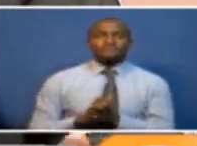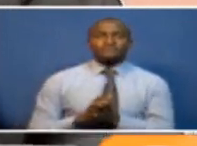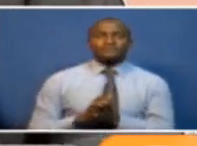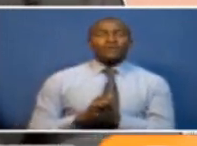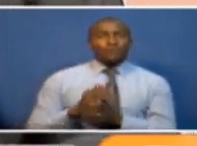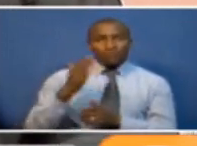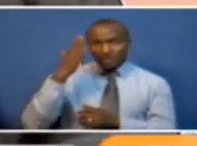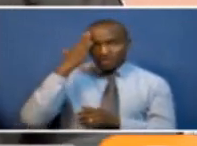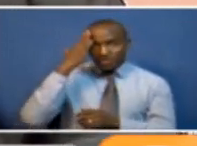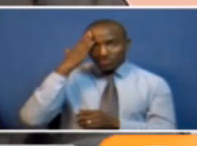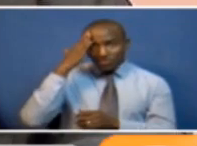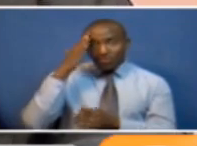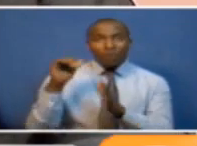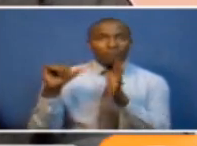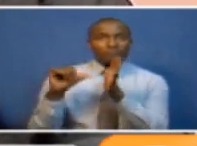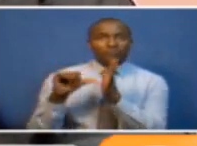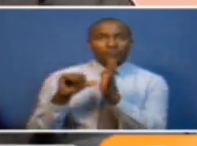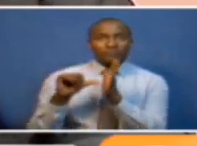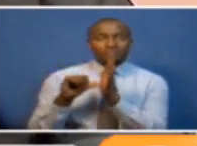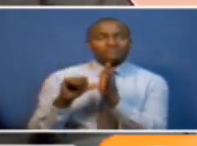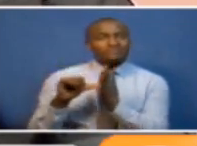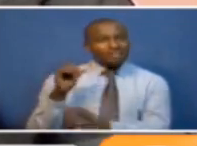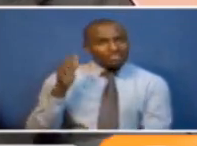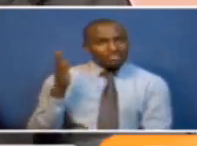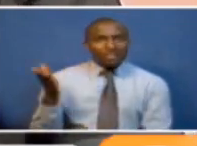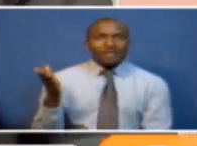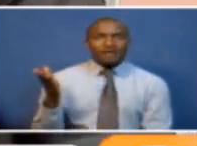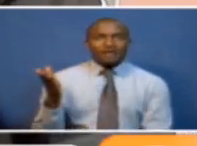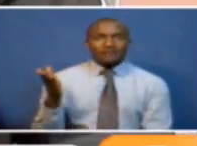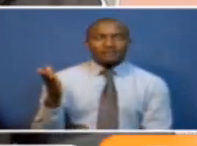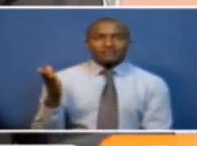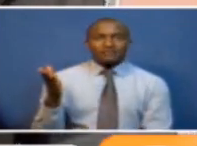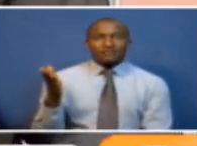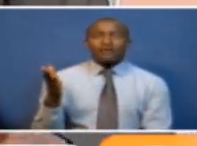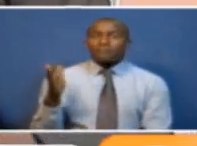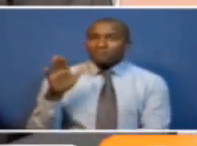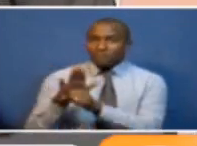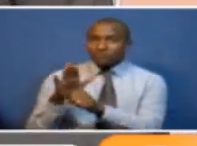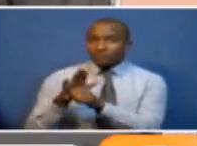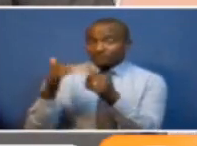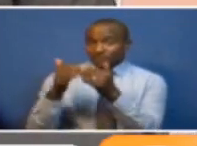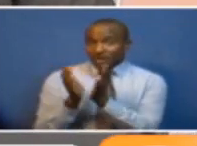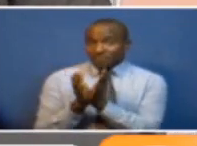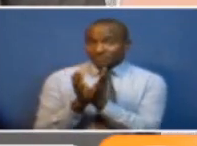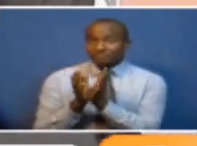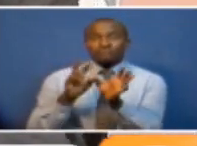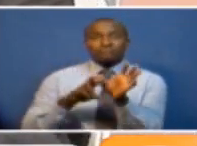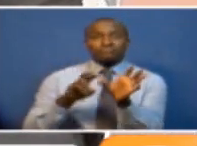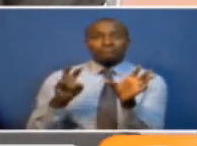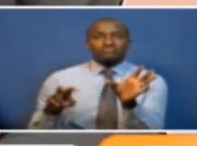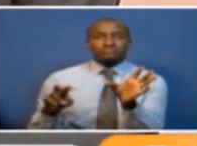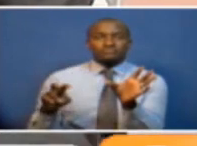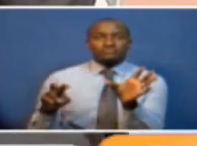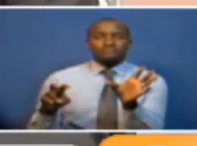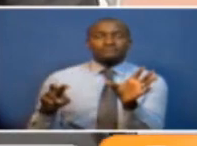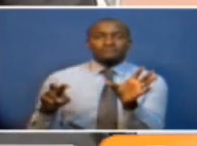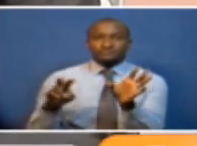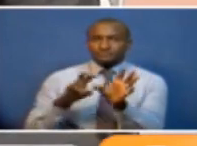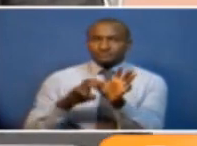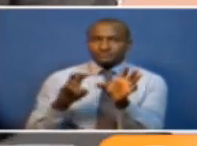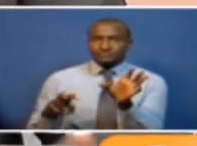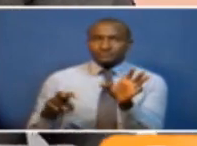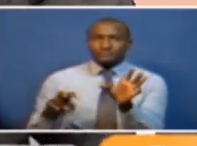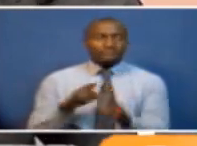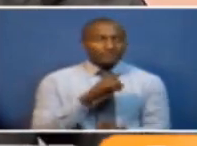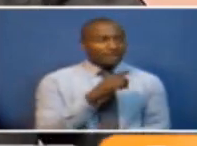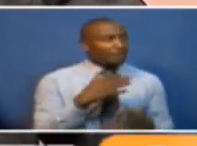know that that problem persisted there, and most of those contractors had to be terminated. Engineer, people it's want not to know, a unique project. Sure, people